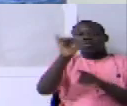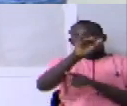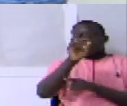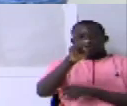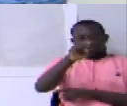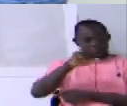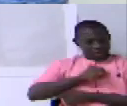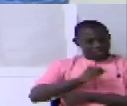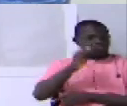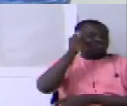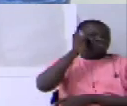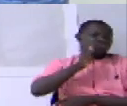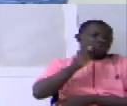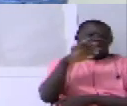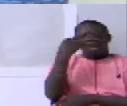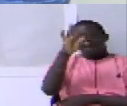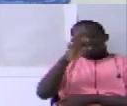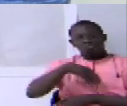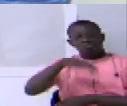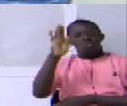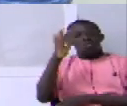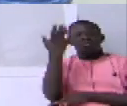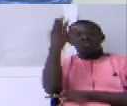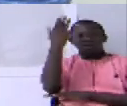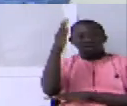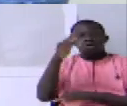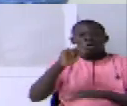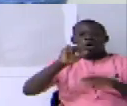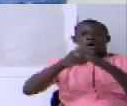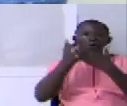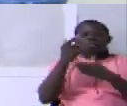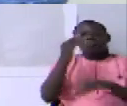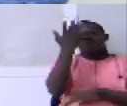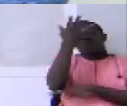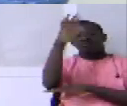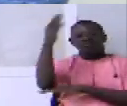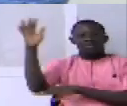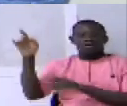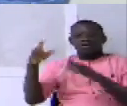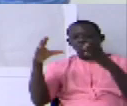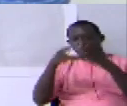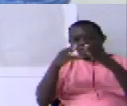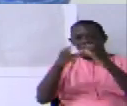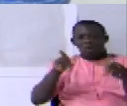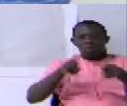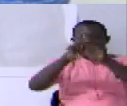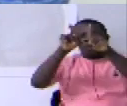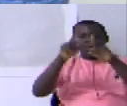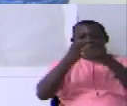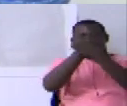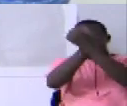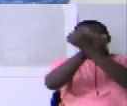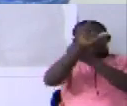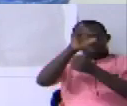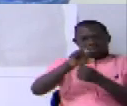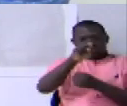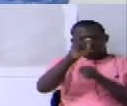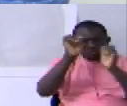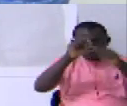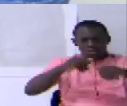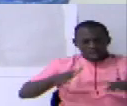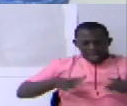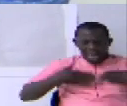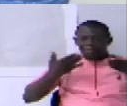went to the bush or forest with the prisoners, would you be happy with that food? Ansulka